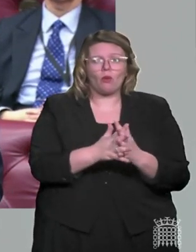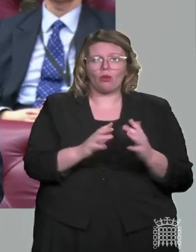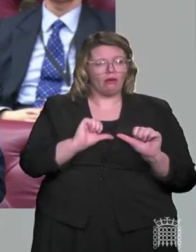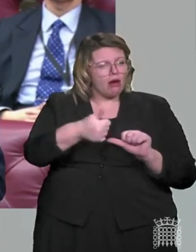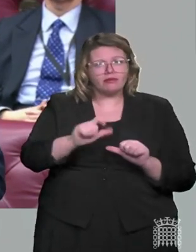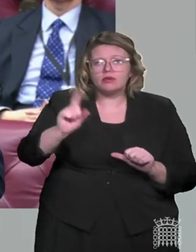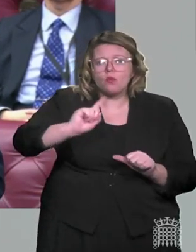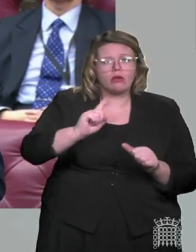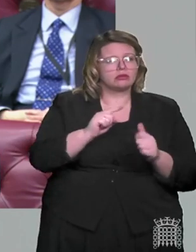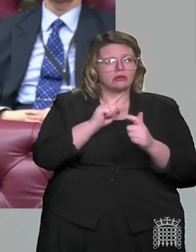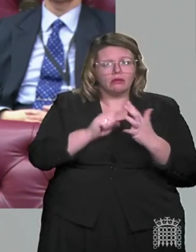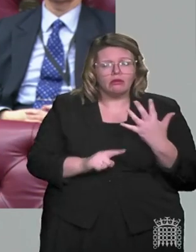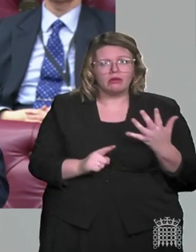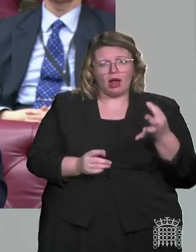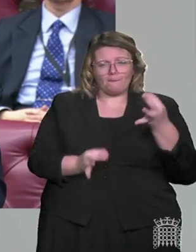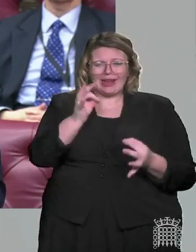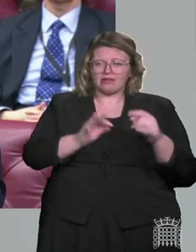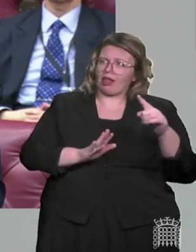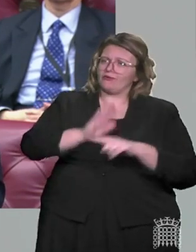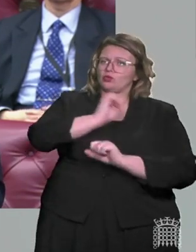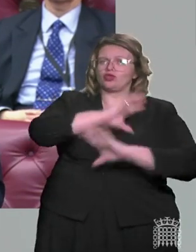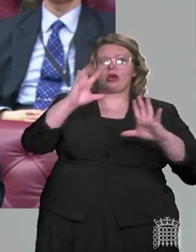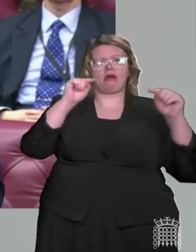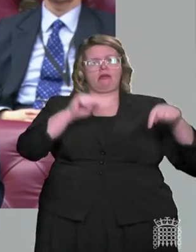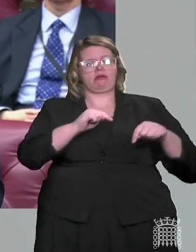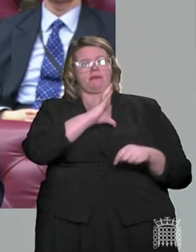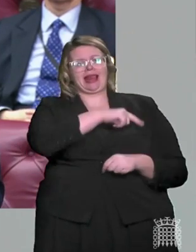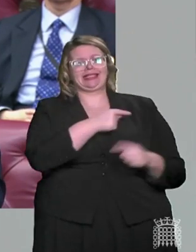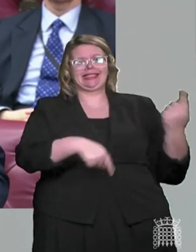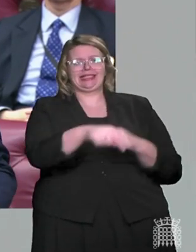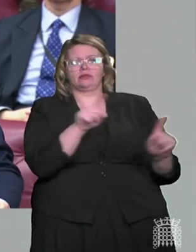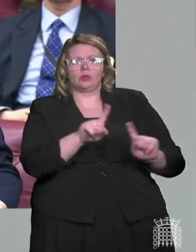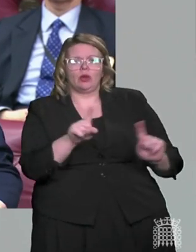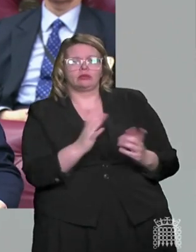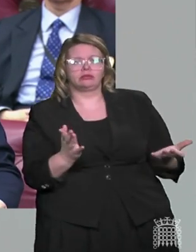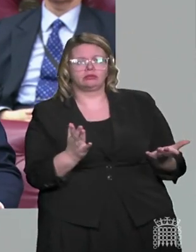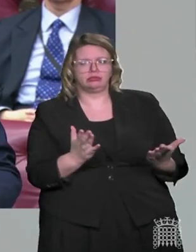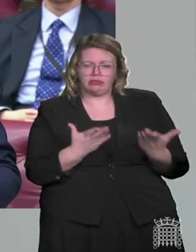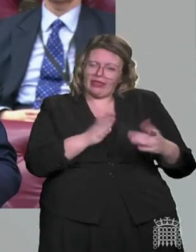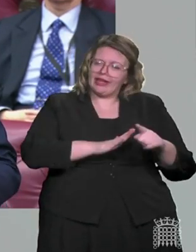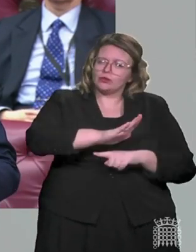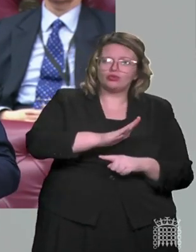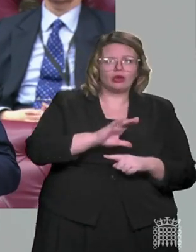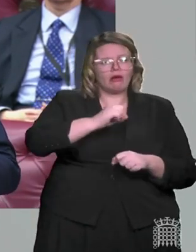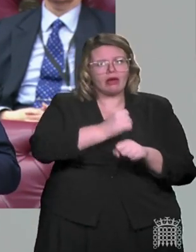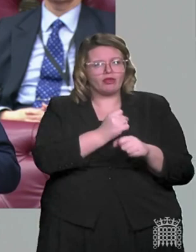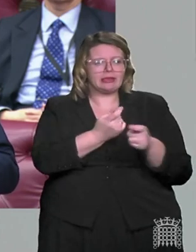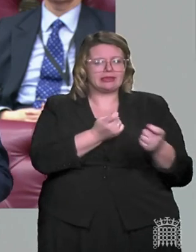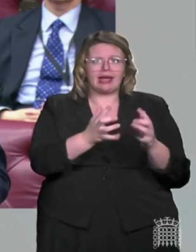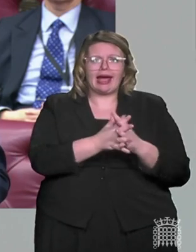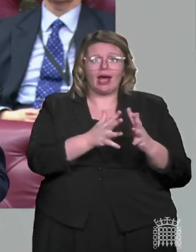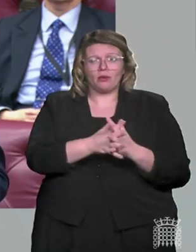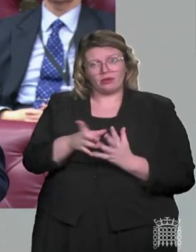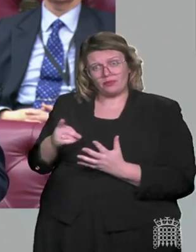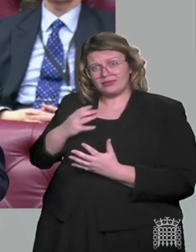you offer a political horizon to people in the Palestinian territories, or indeed how we deal with Israel's